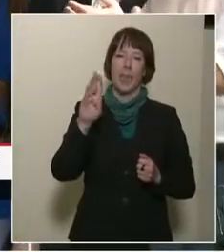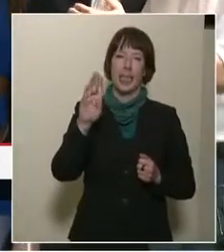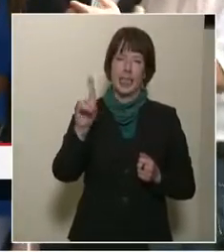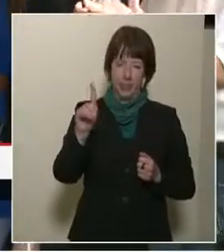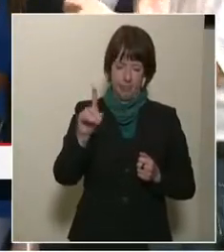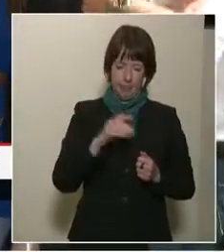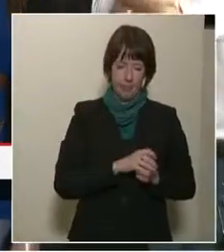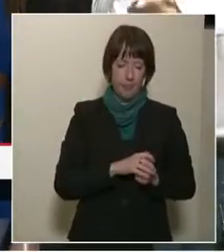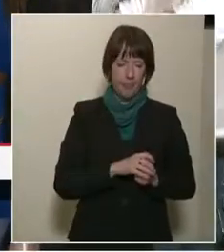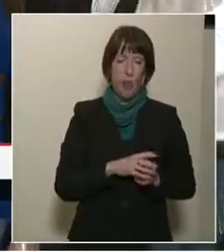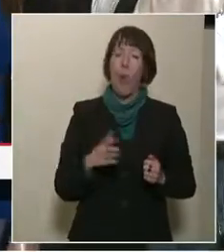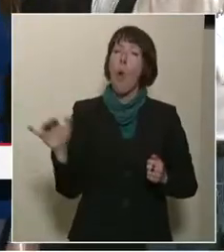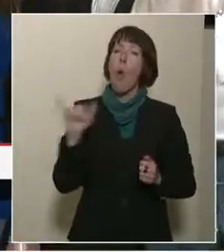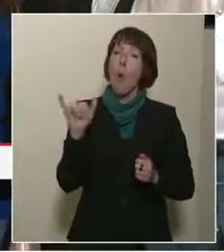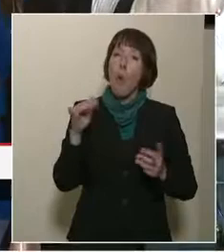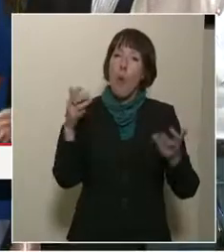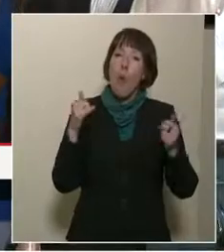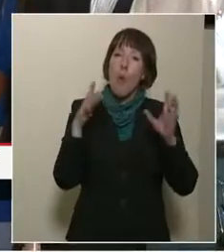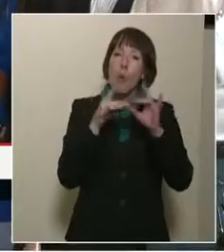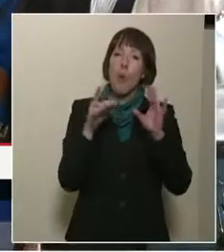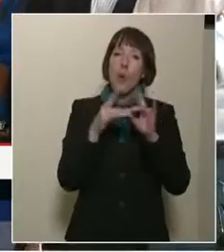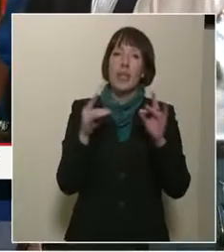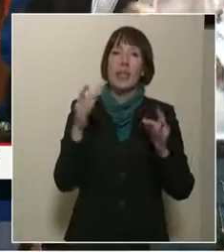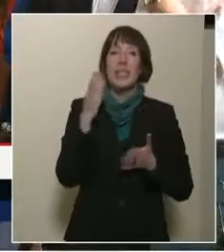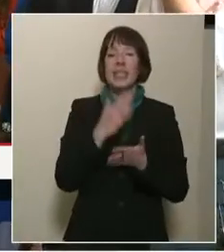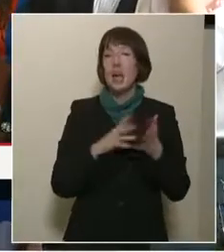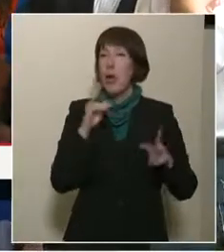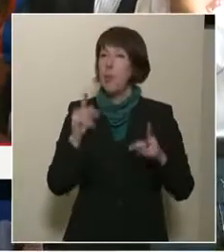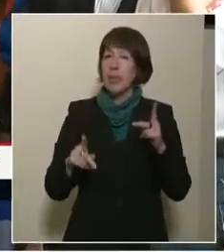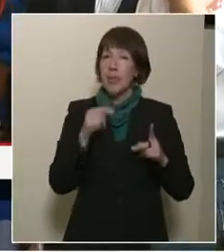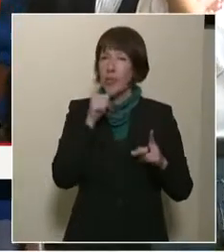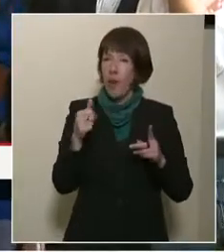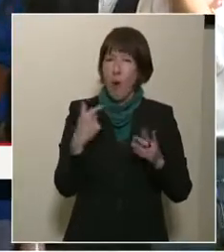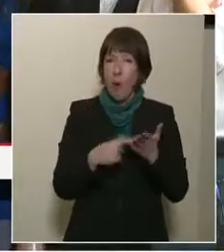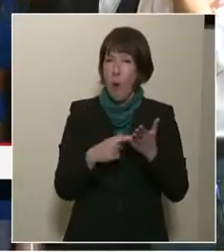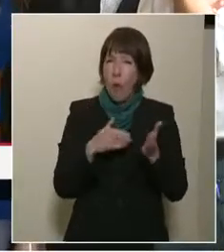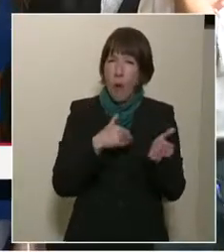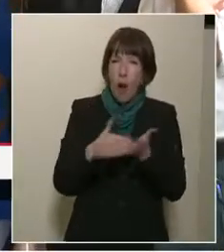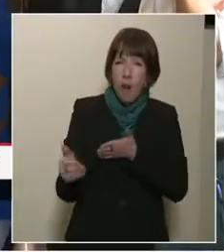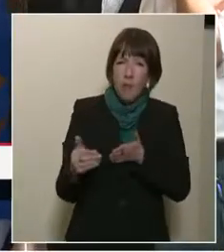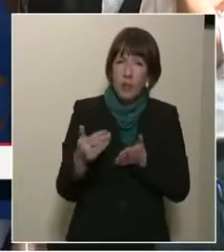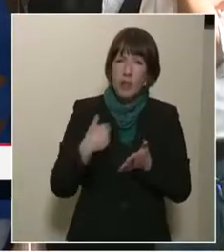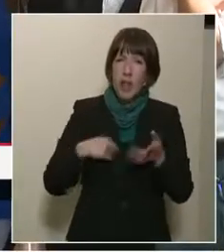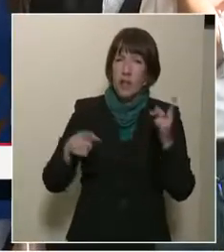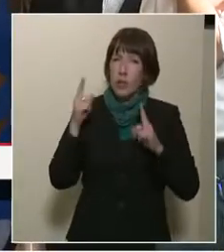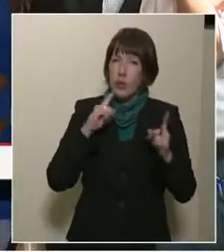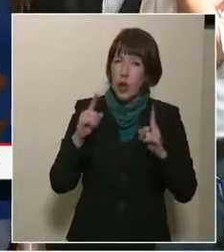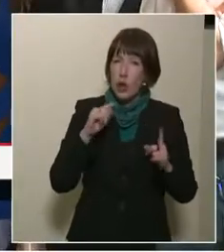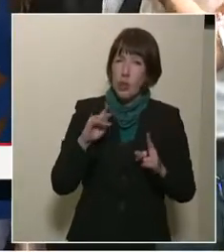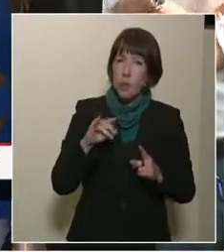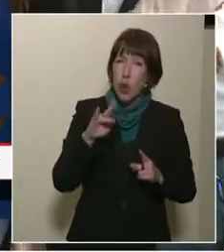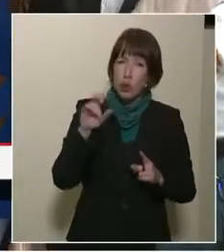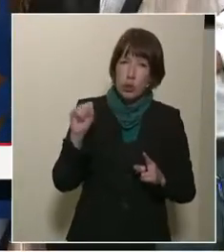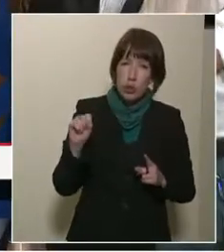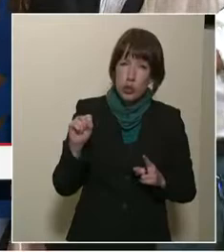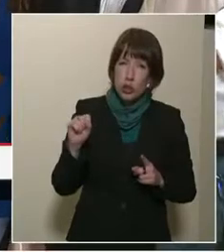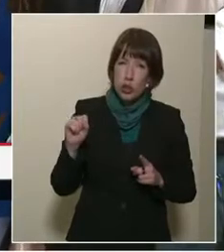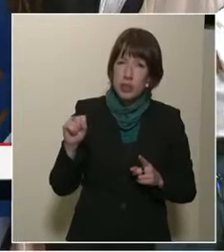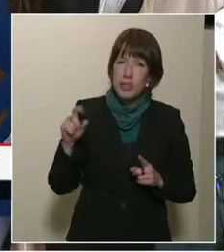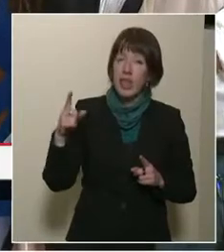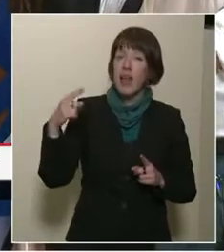I also want to mention some of our unsung heroes. Have you heard of the Mokers? They are the